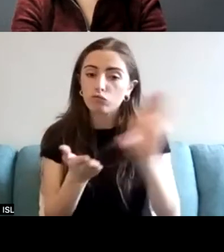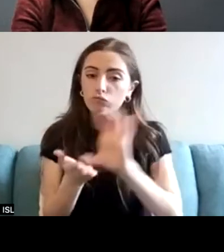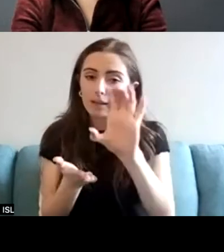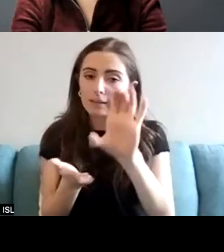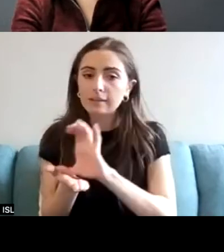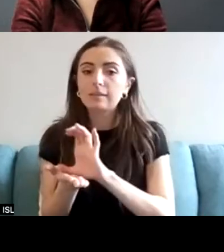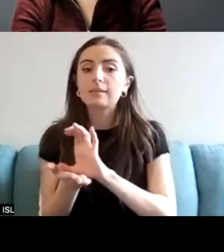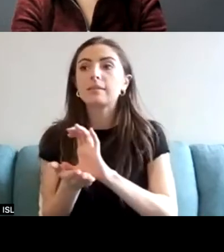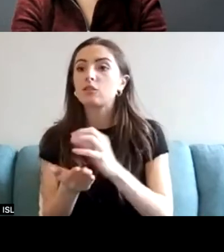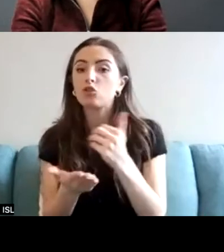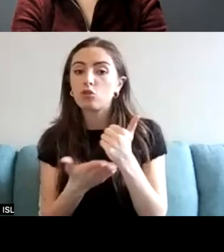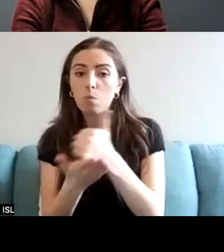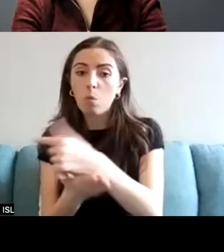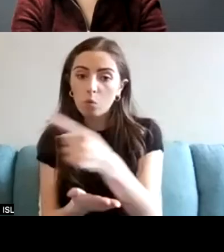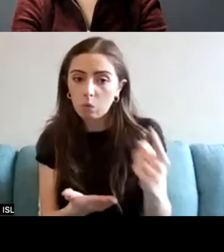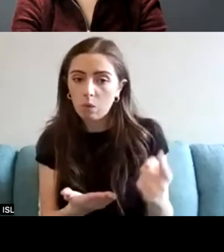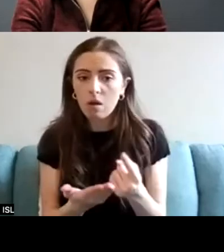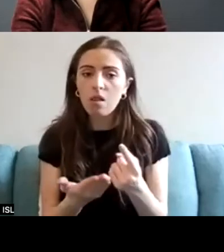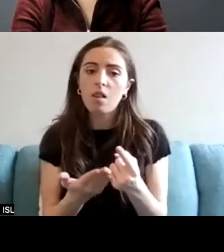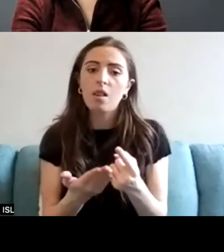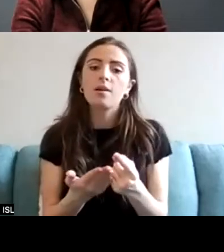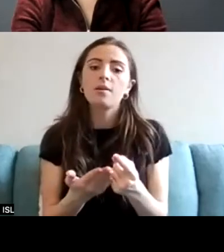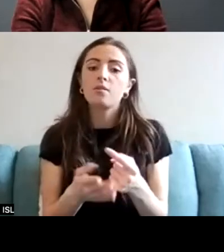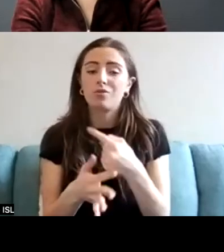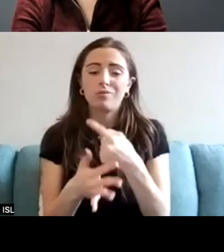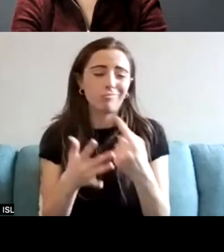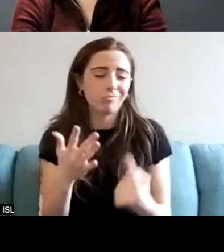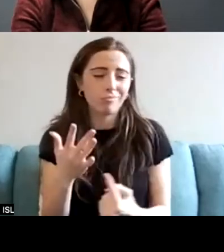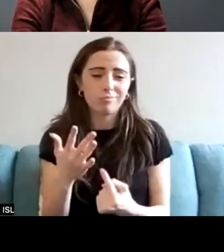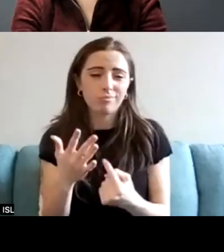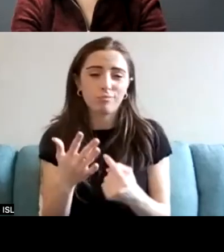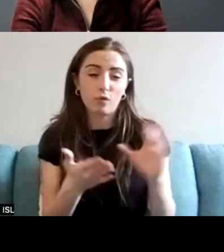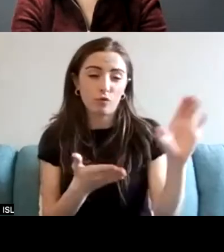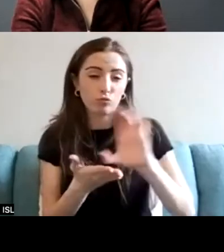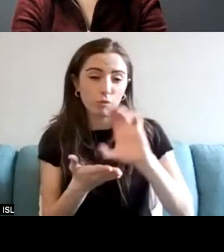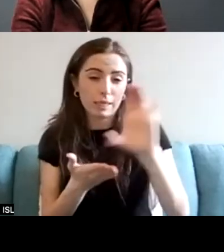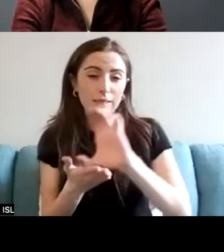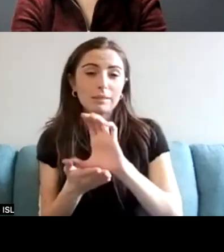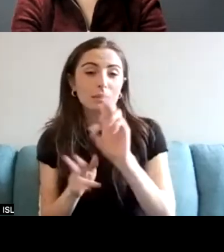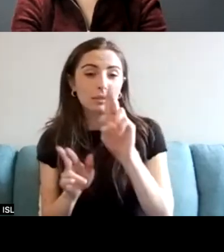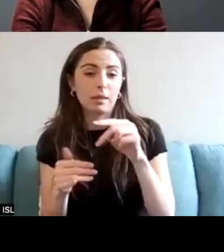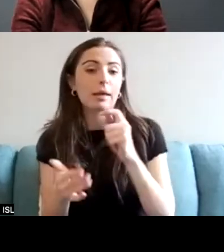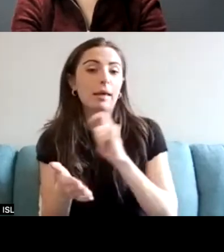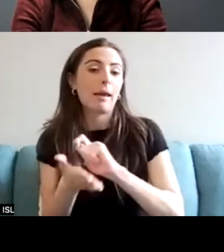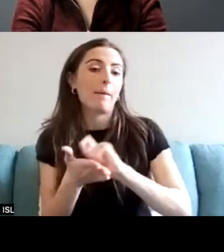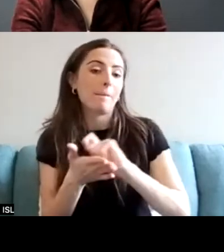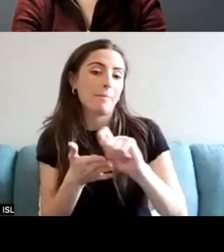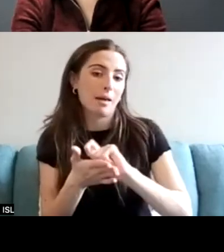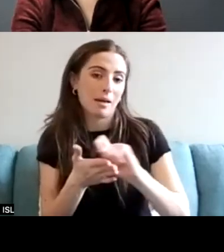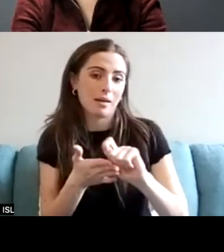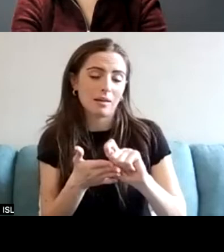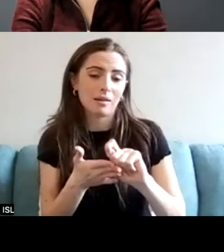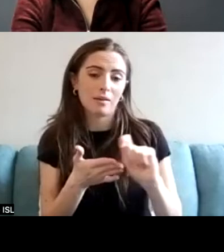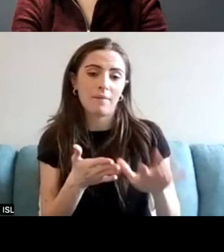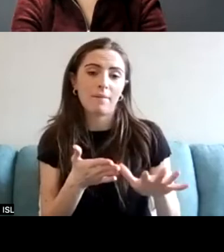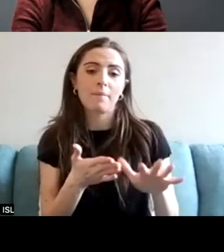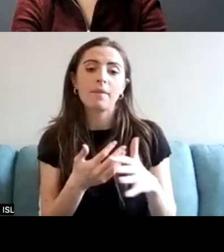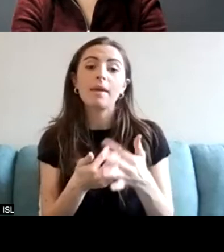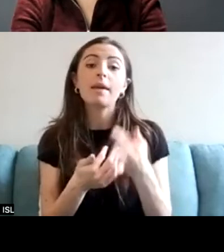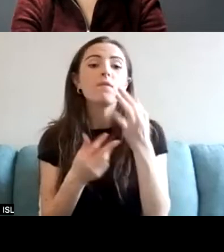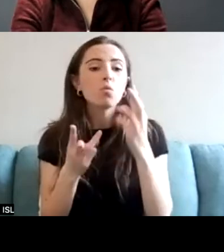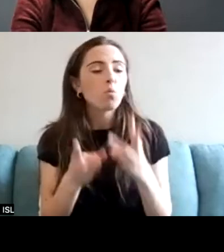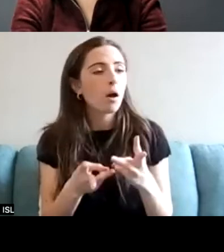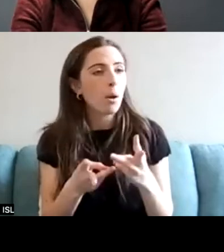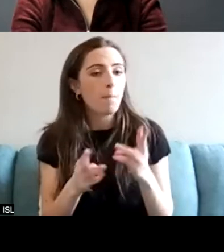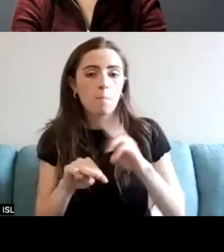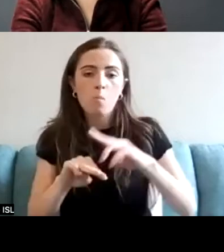employers in this area. And there's a number of different ones that you can apply for. If you do want further information on those,